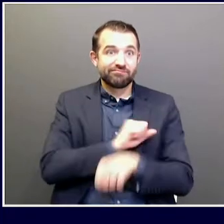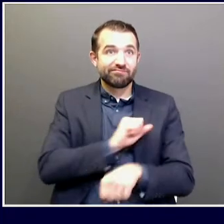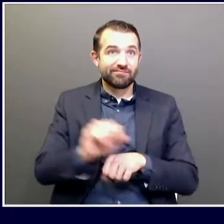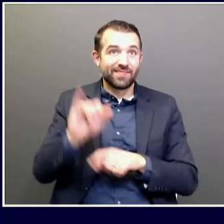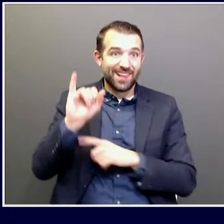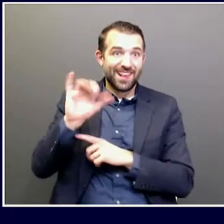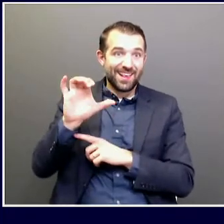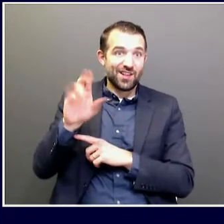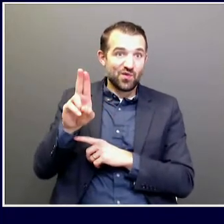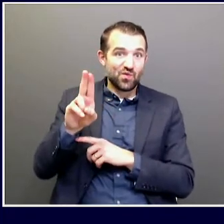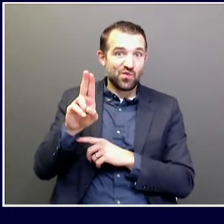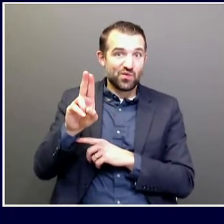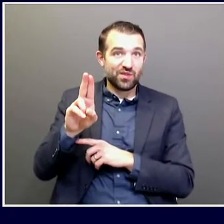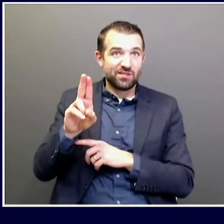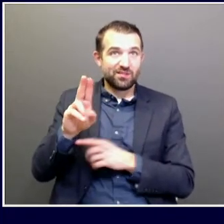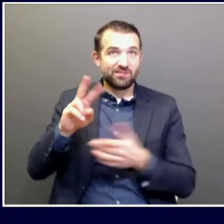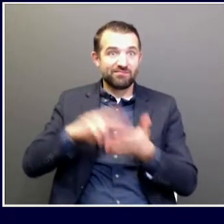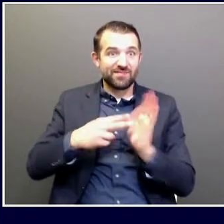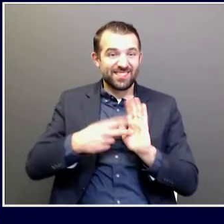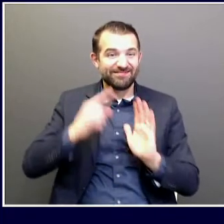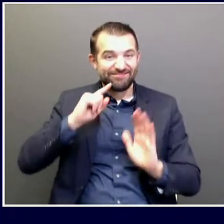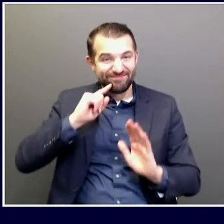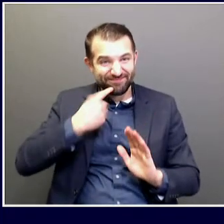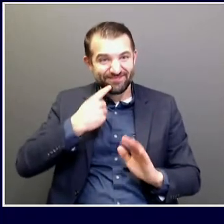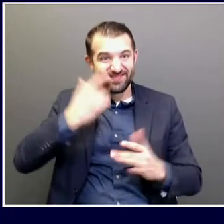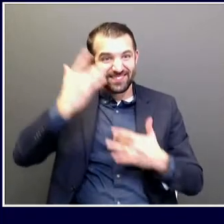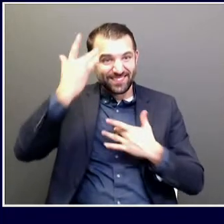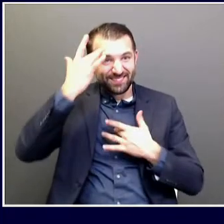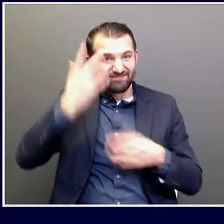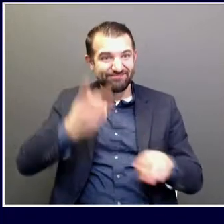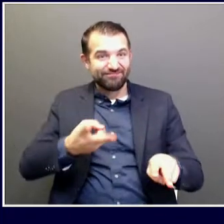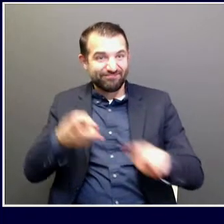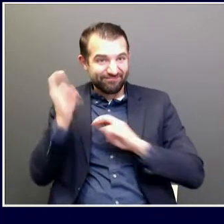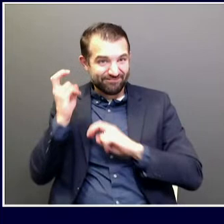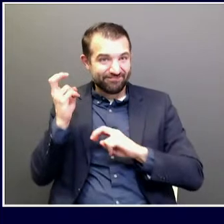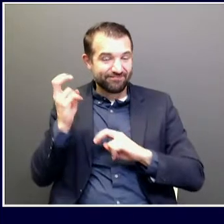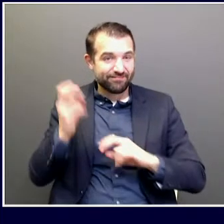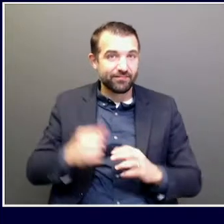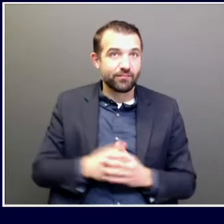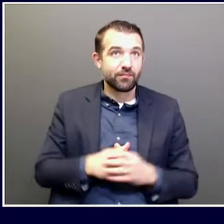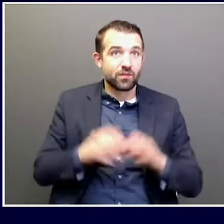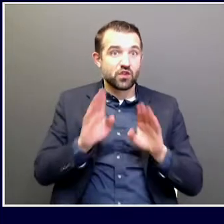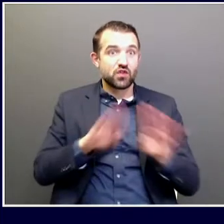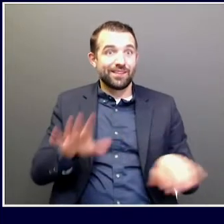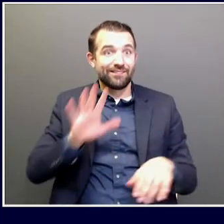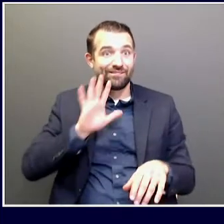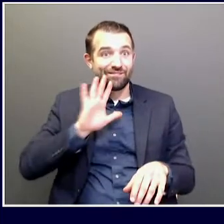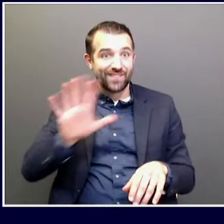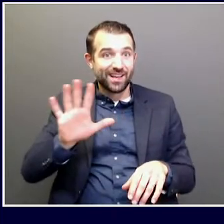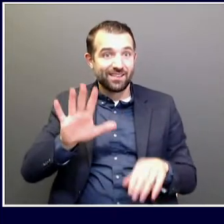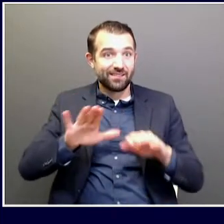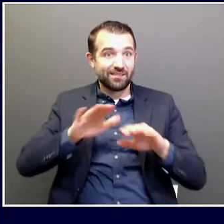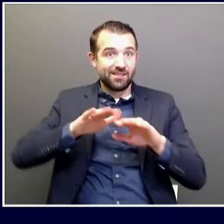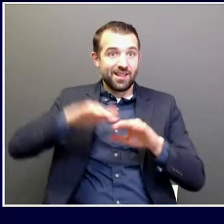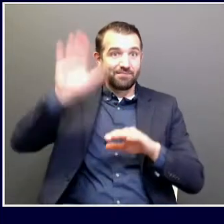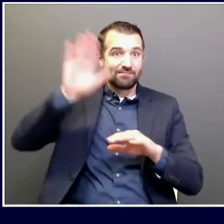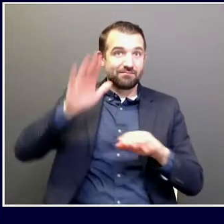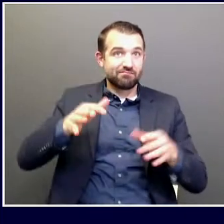kids completely to rest. It's all the more reason why kids 5 and over should absolutely be vaccinated.